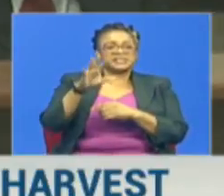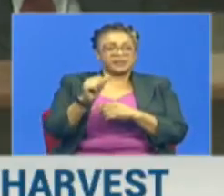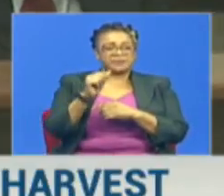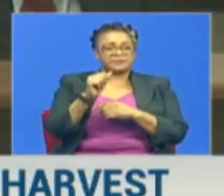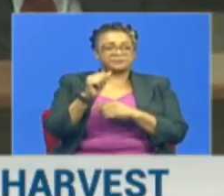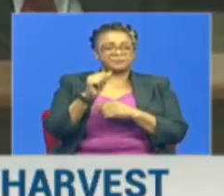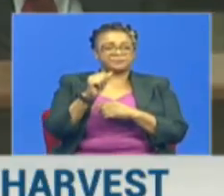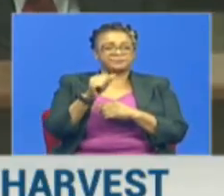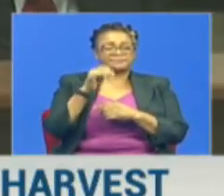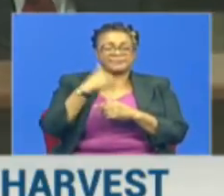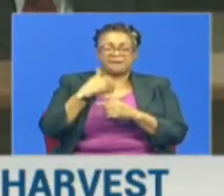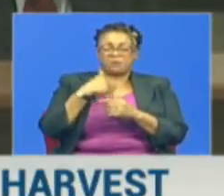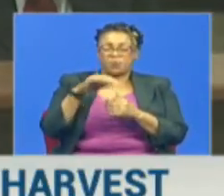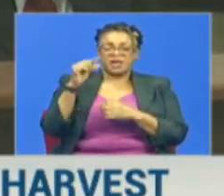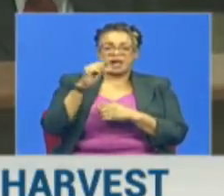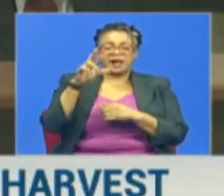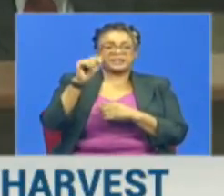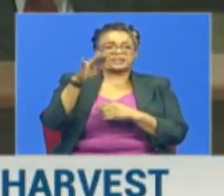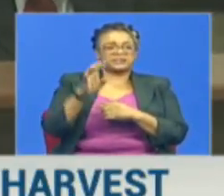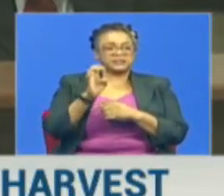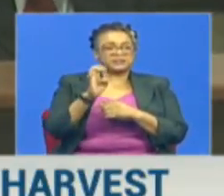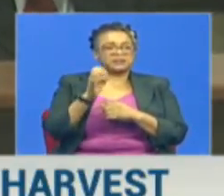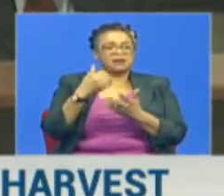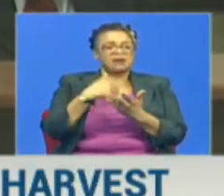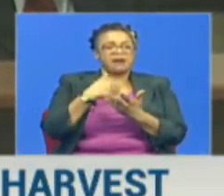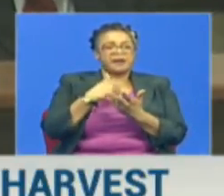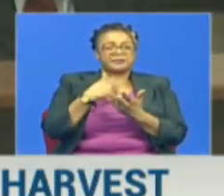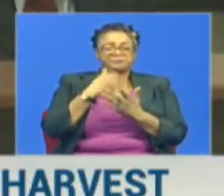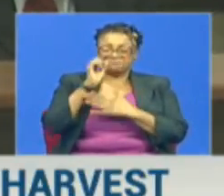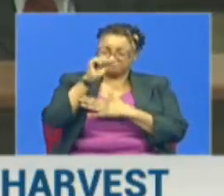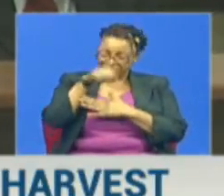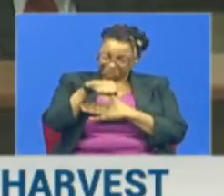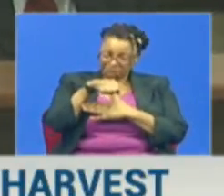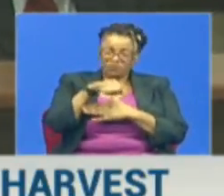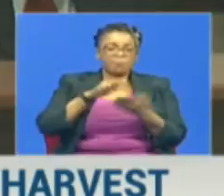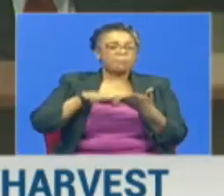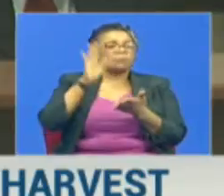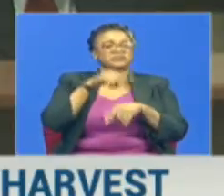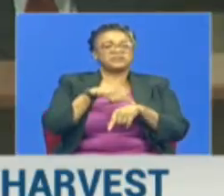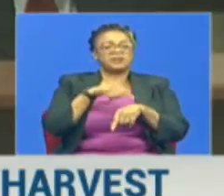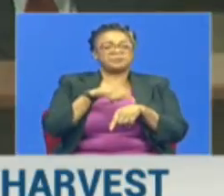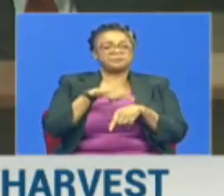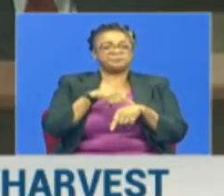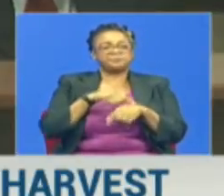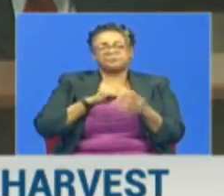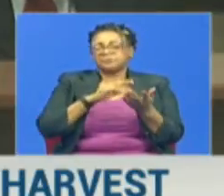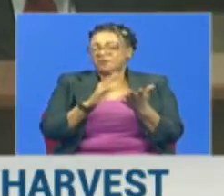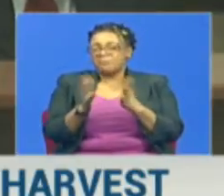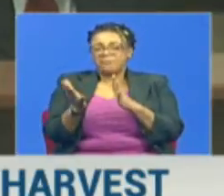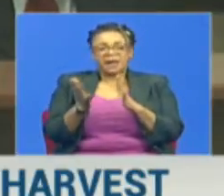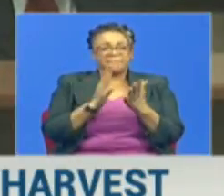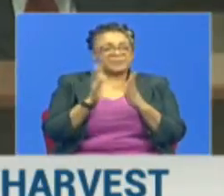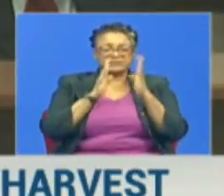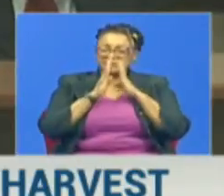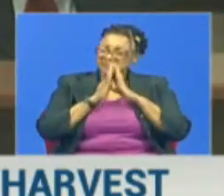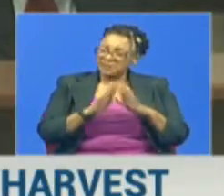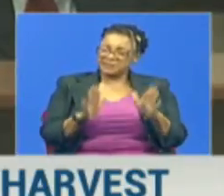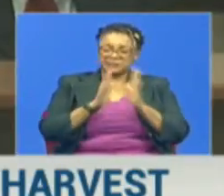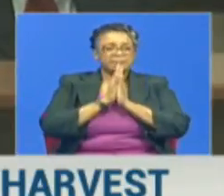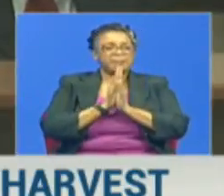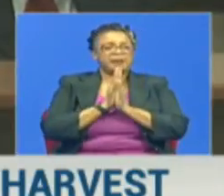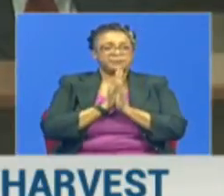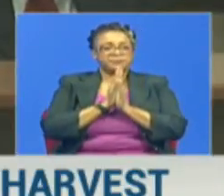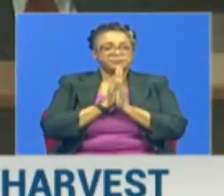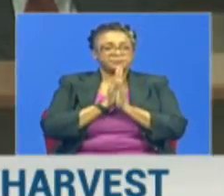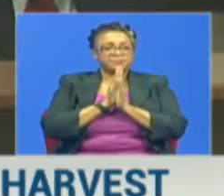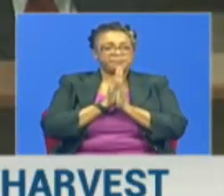co-accused Grace Wakungu had their heads bowed for most of the time, perhaps in a silent prayer. And finally,